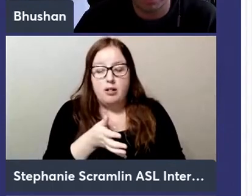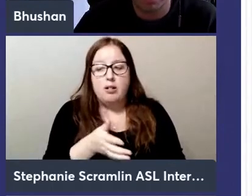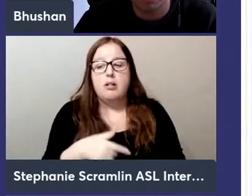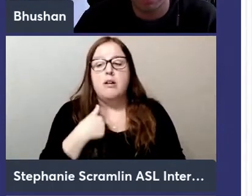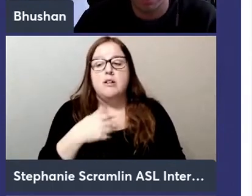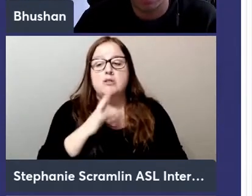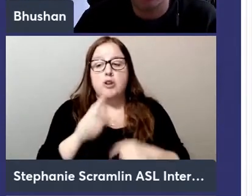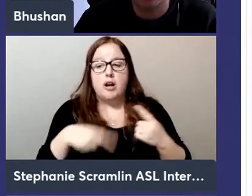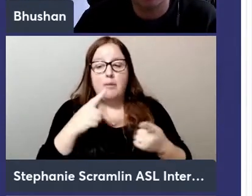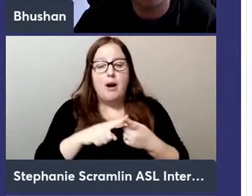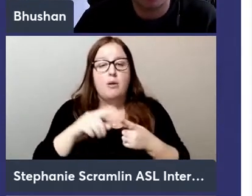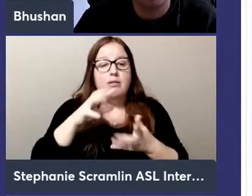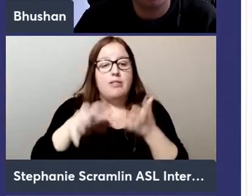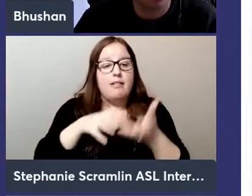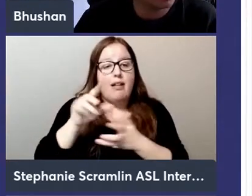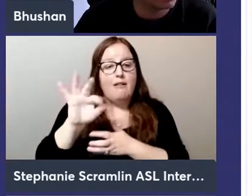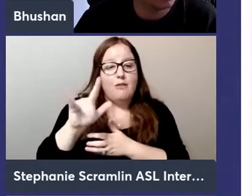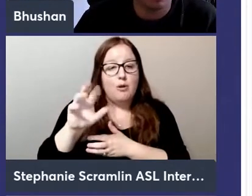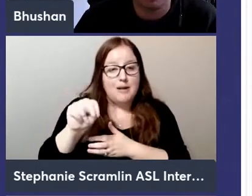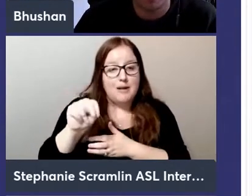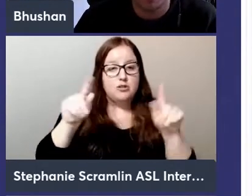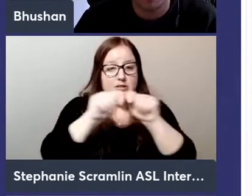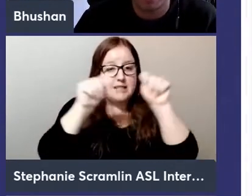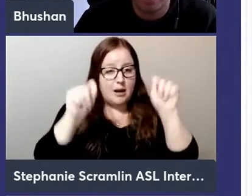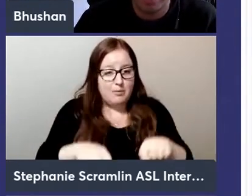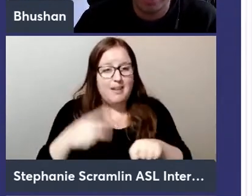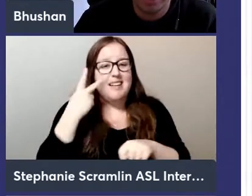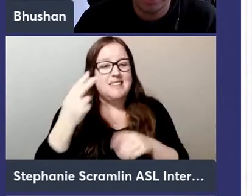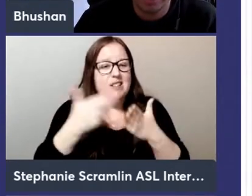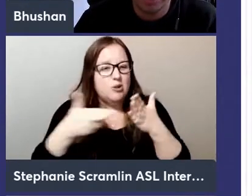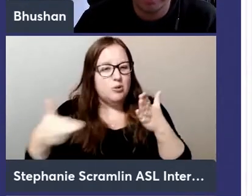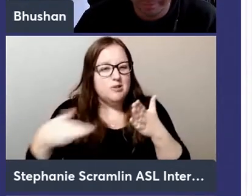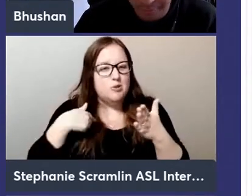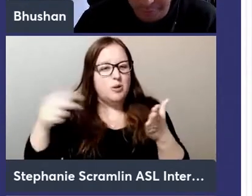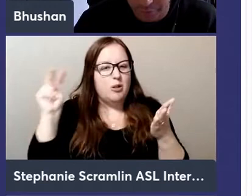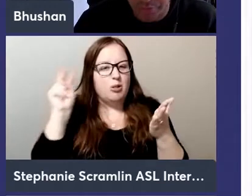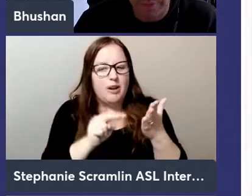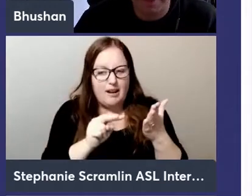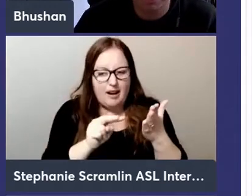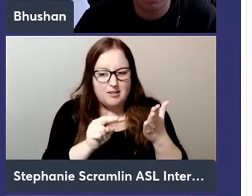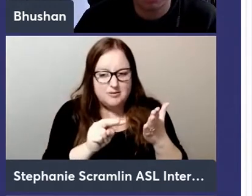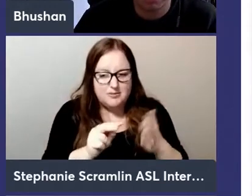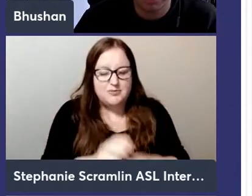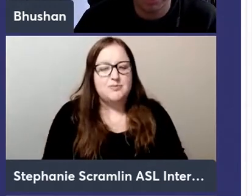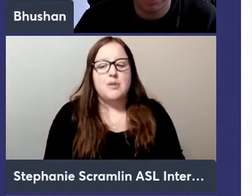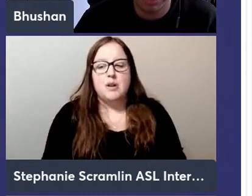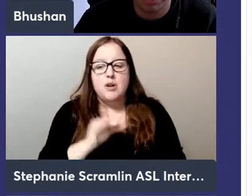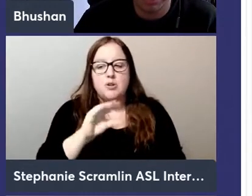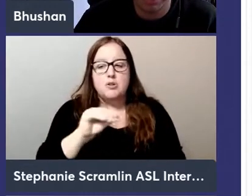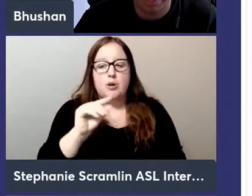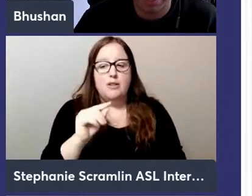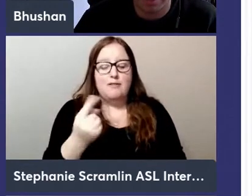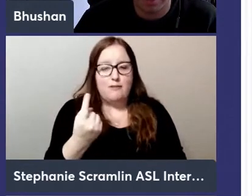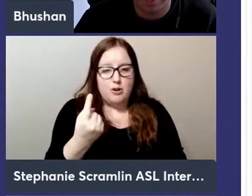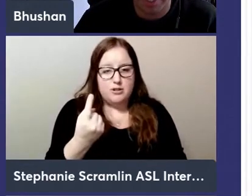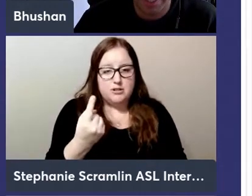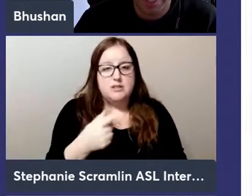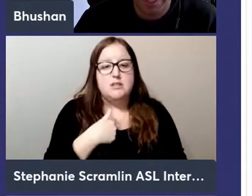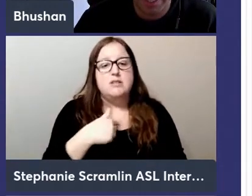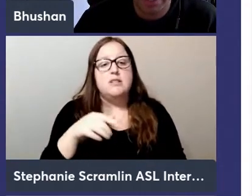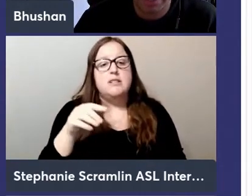template and describe what resources we are looking at. So the first resource is the signal